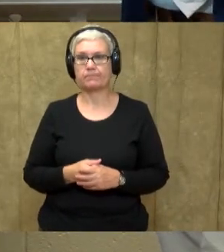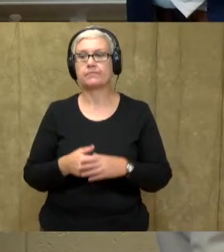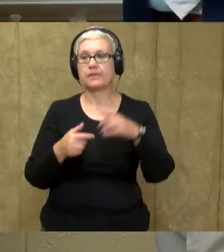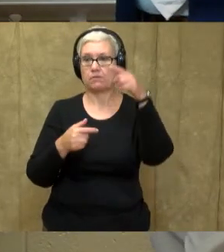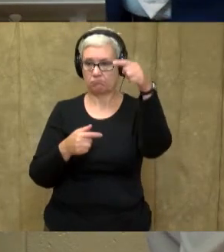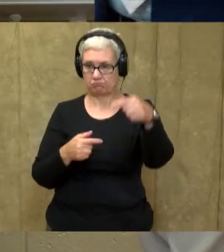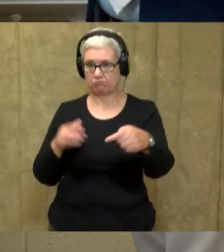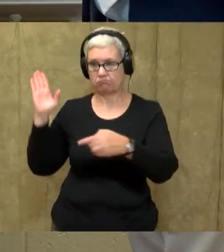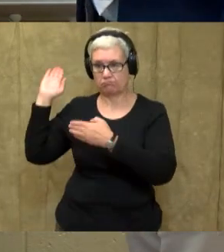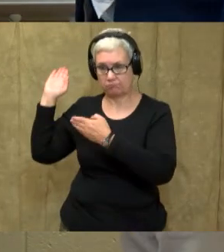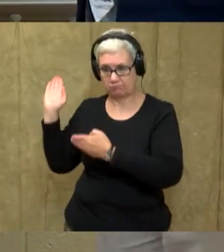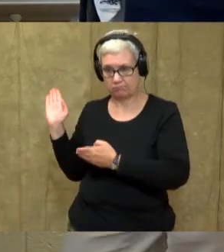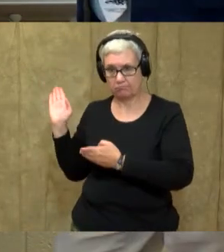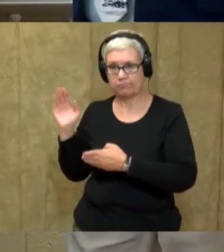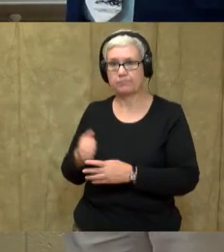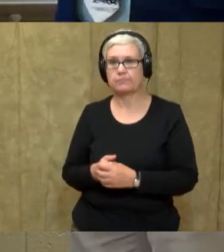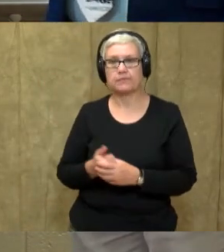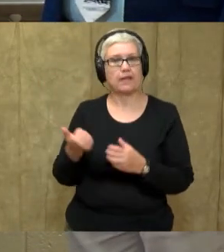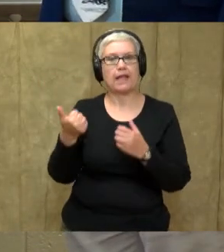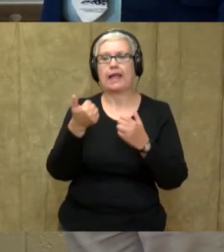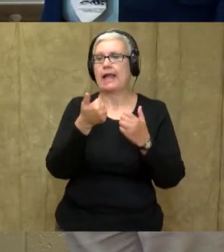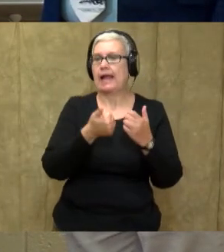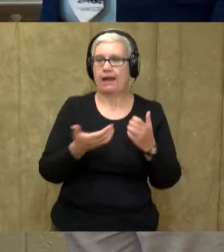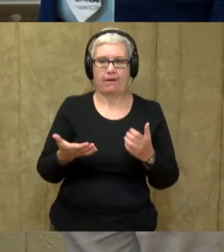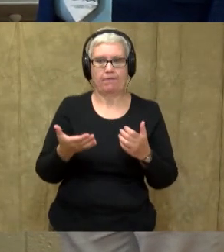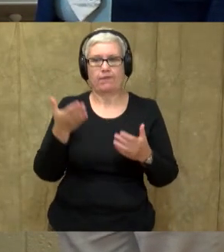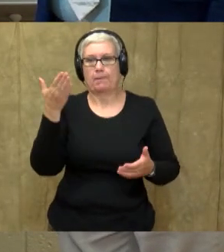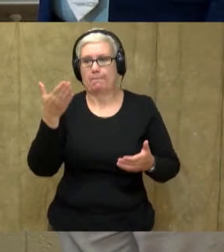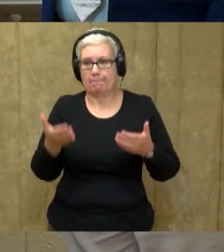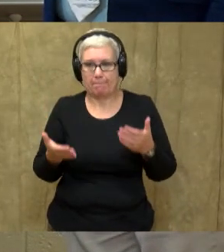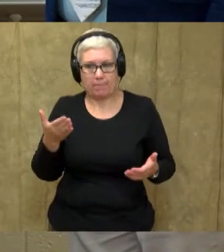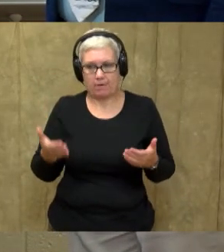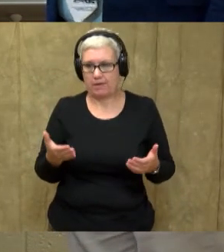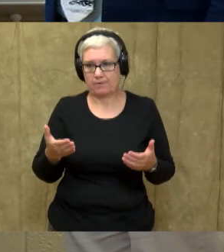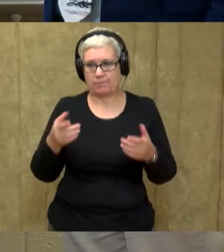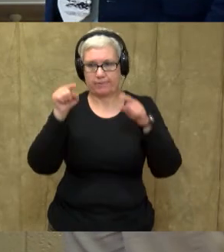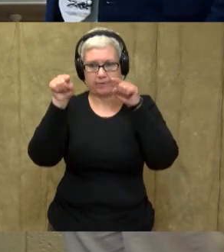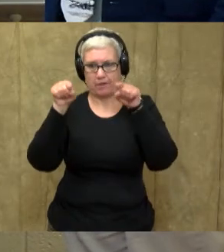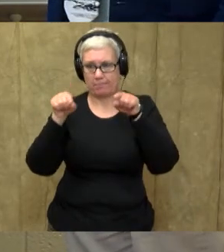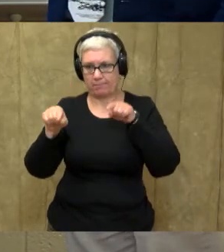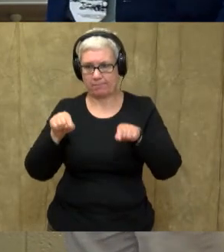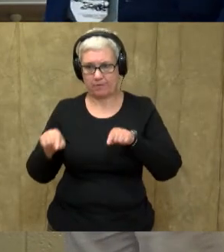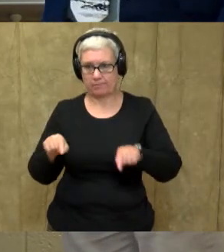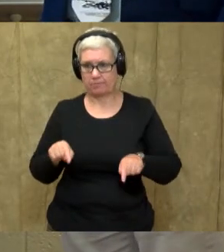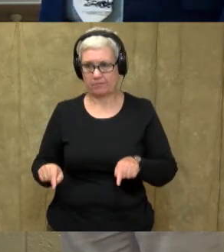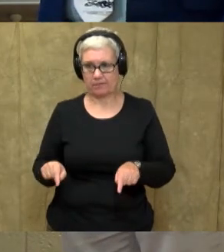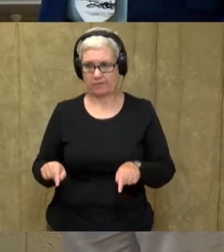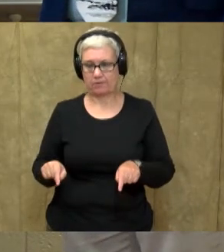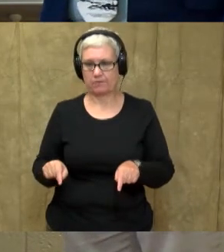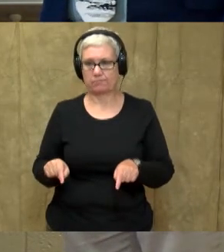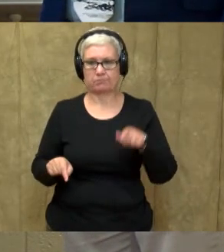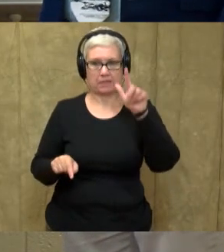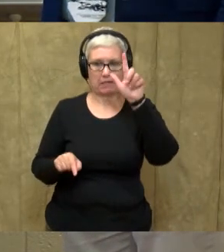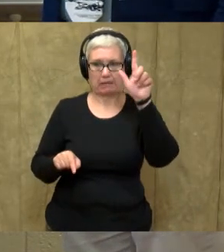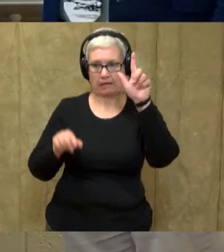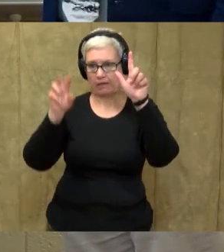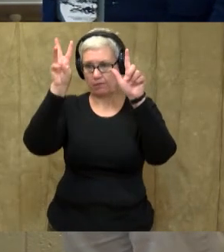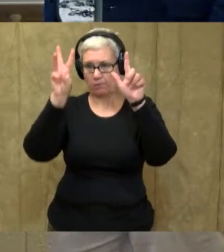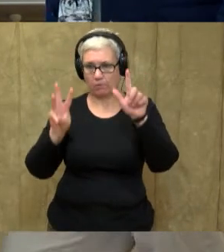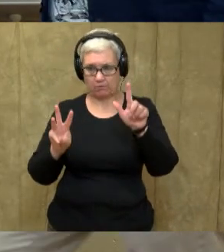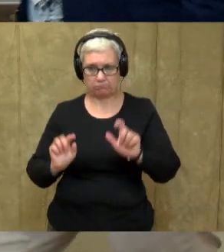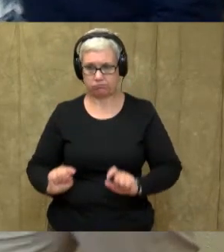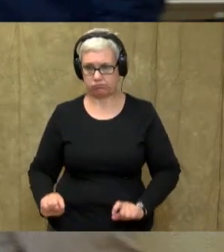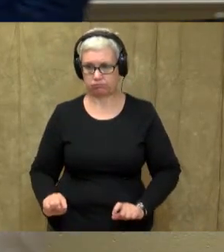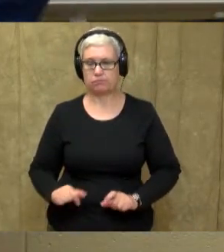what I'm showing you is every possible combination that we can come up with for dimensions in our land